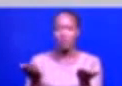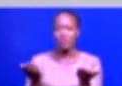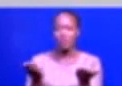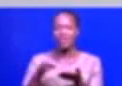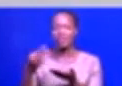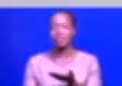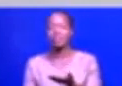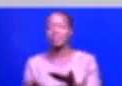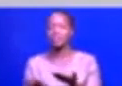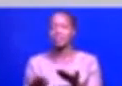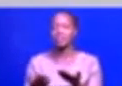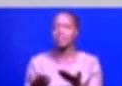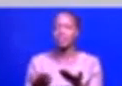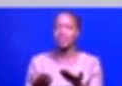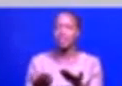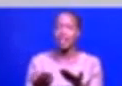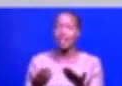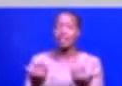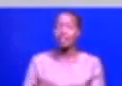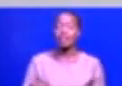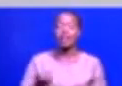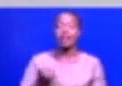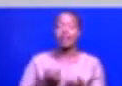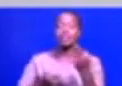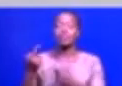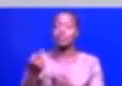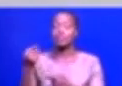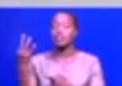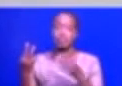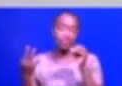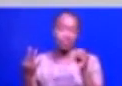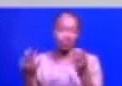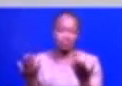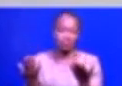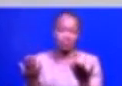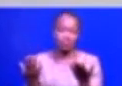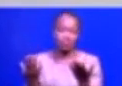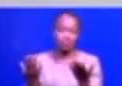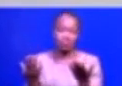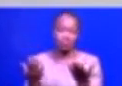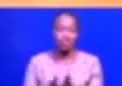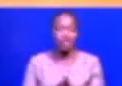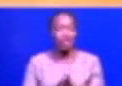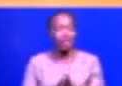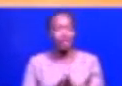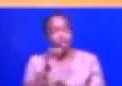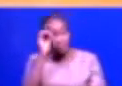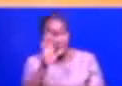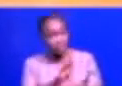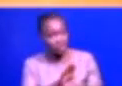work, and the young girls ran over them on a 3-0 series. Well, very, very